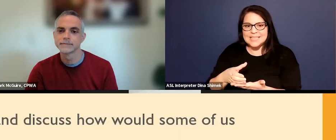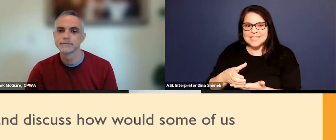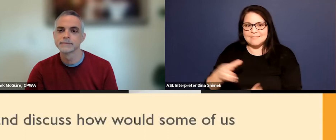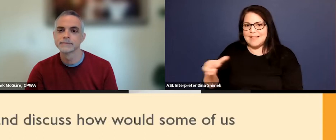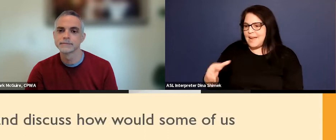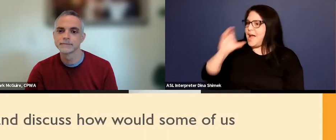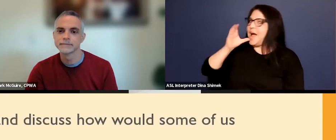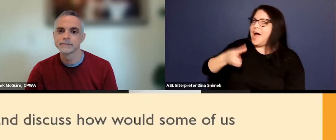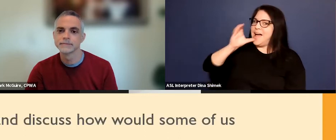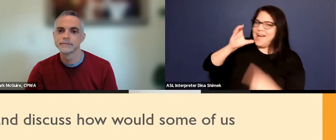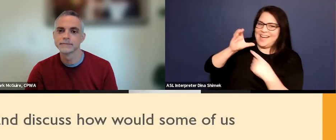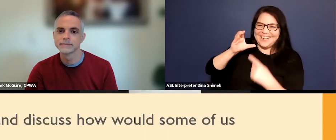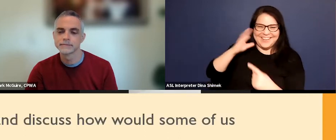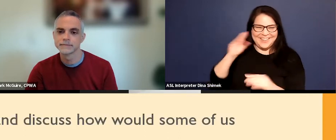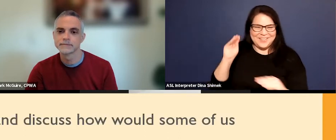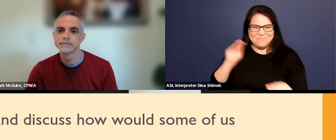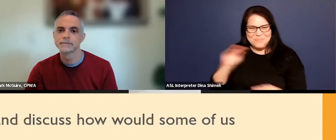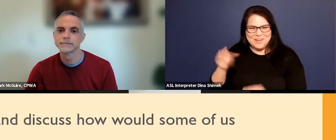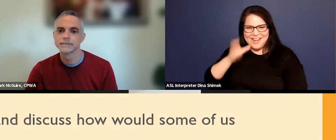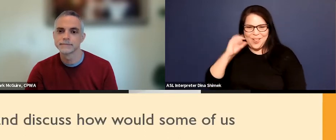the motion of drinking.